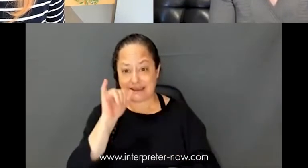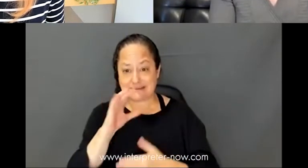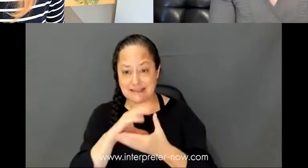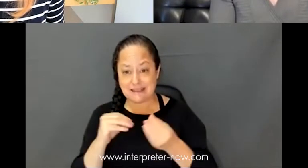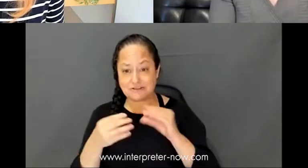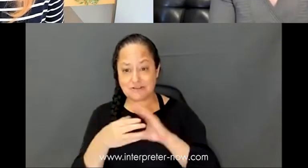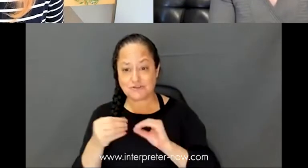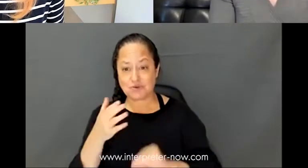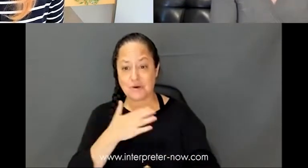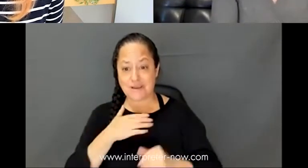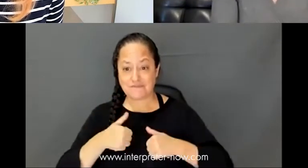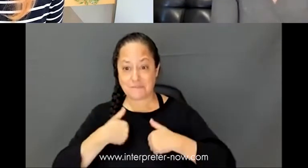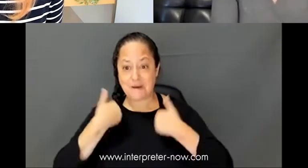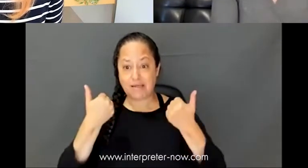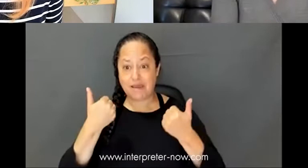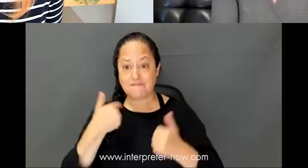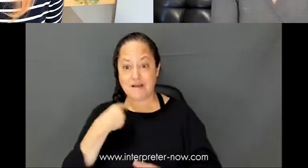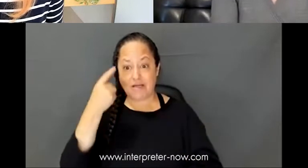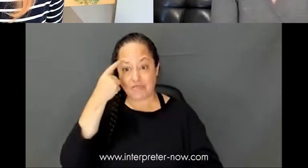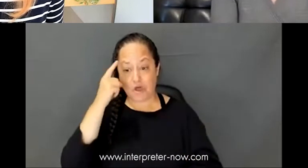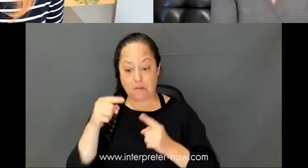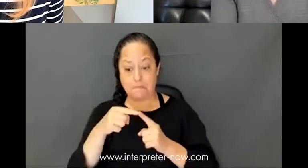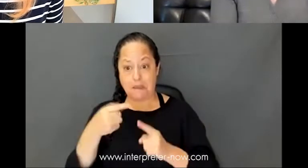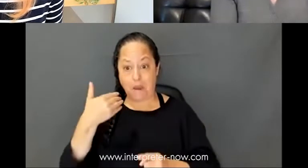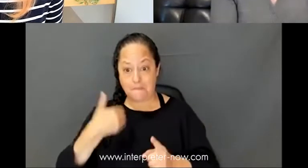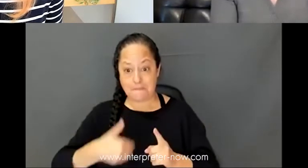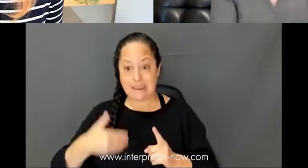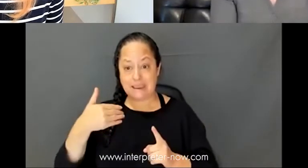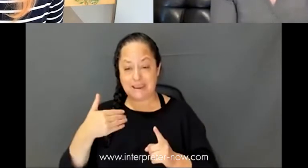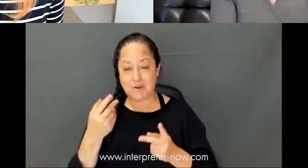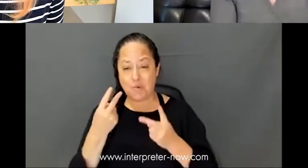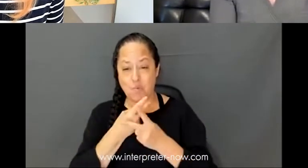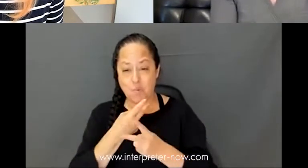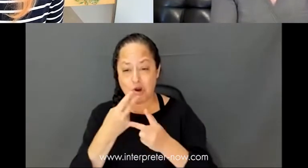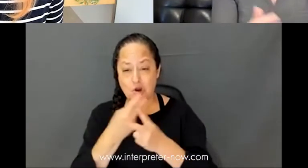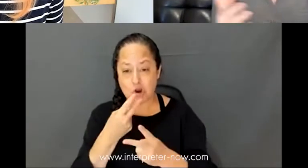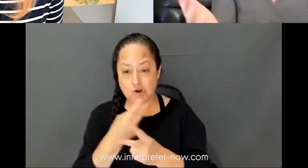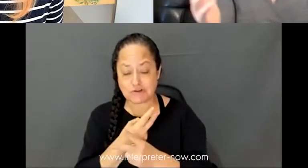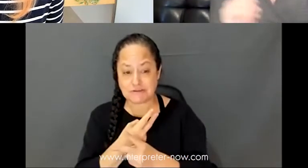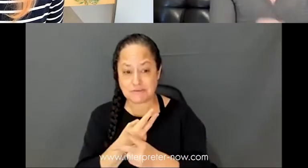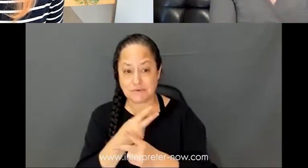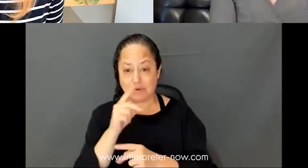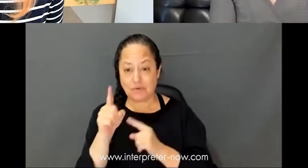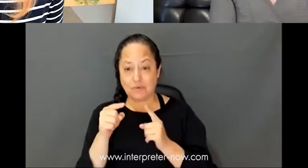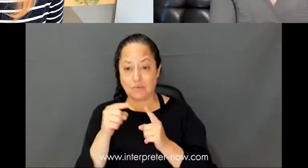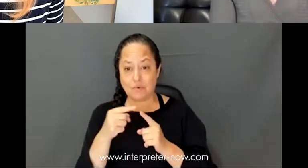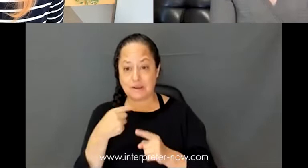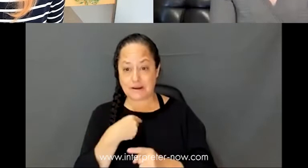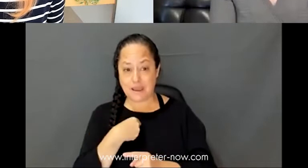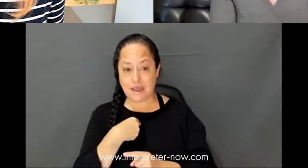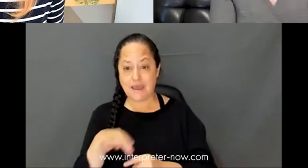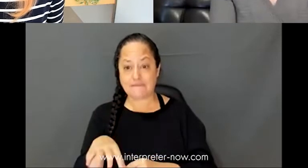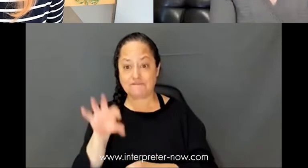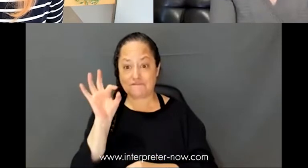my life, is when I thought it was about me, everything got worse. As soon as I